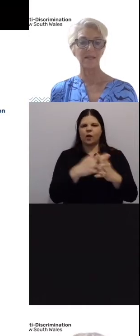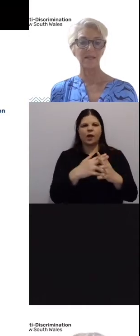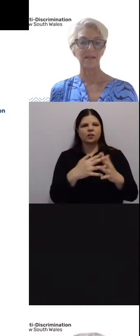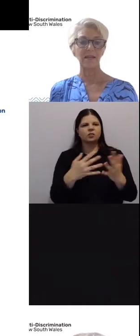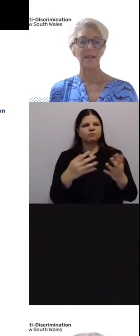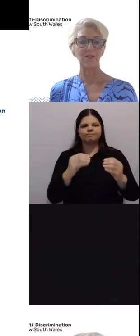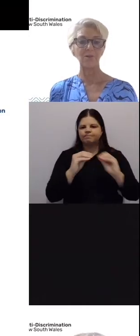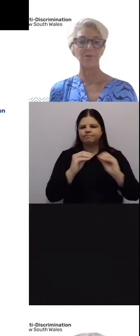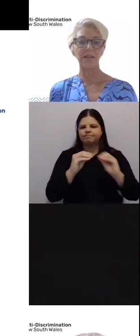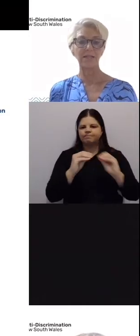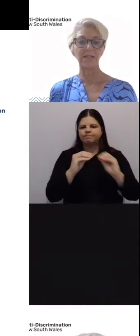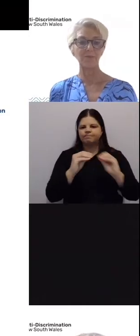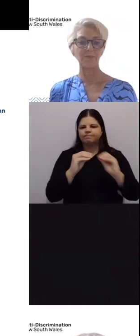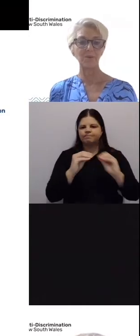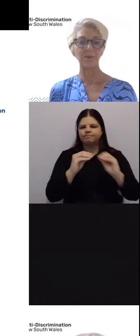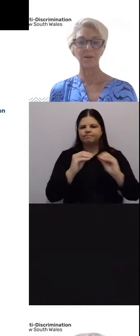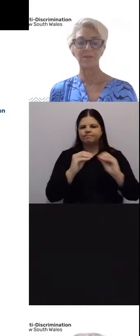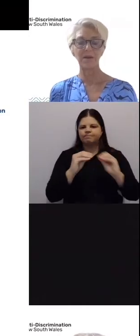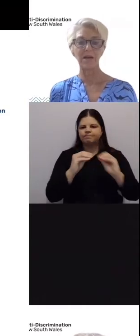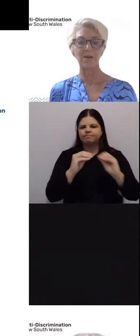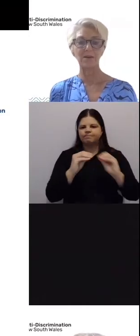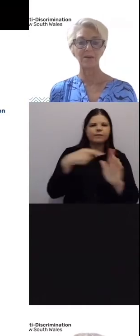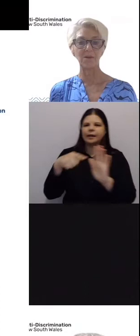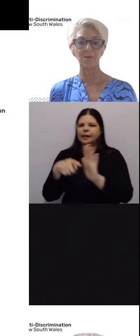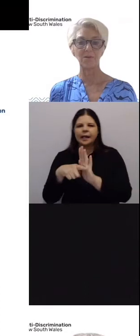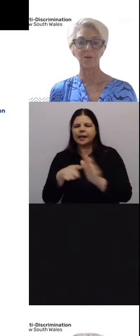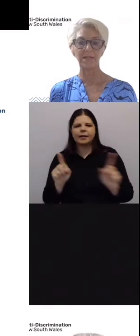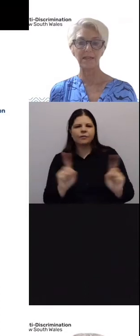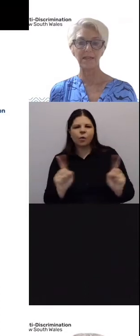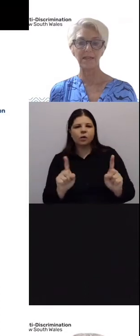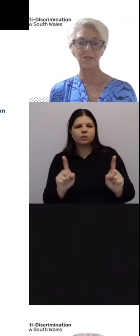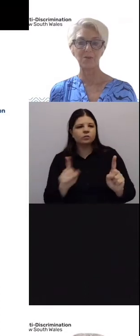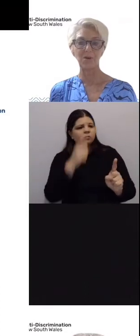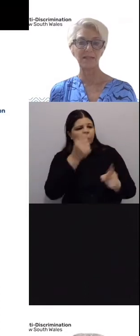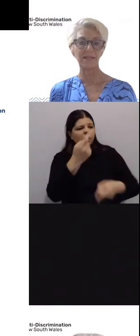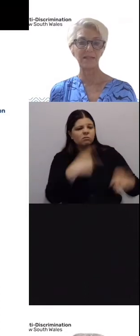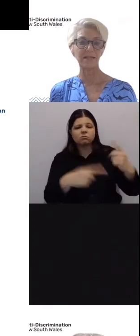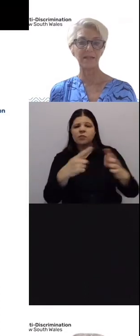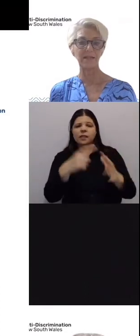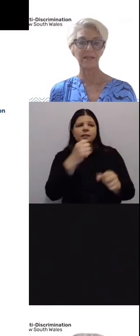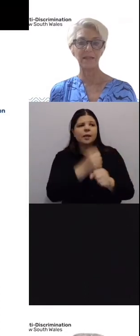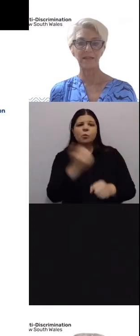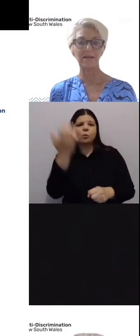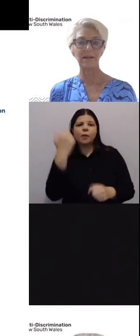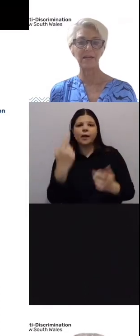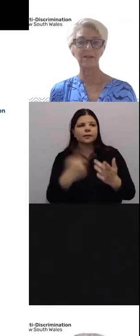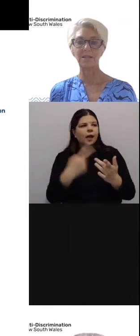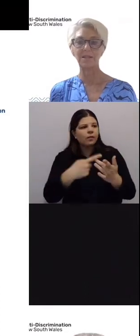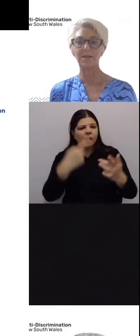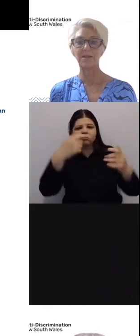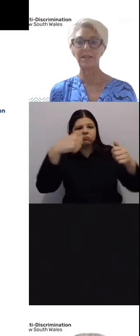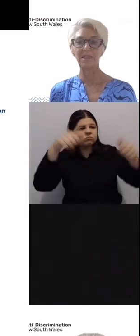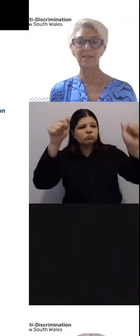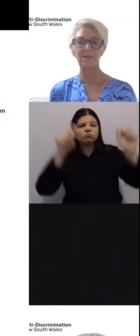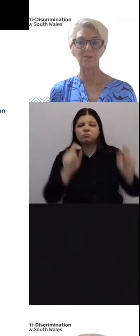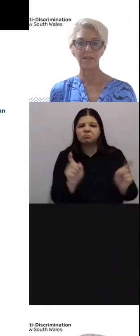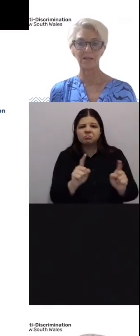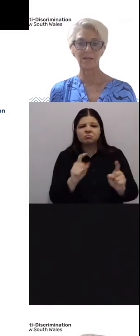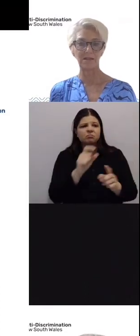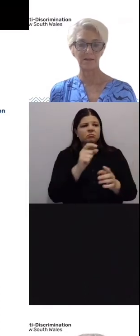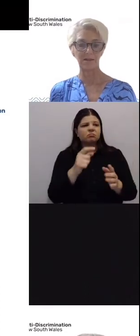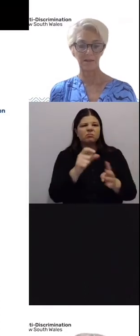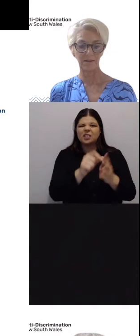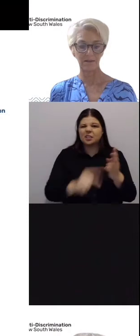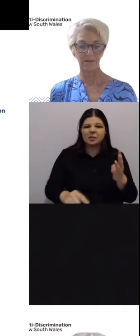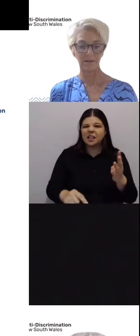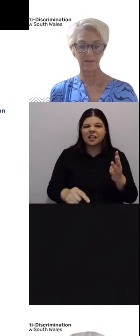process? Can you provide examples of some outcomes of your conciliation process in the area of disability